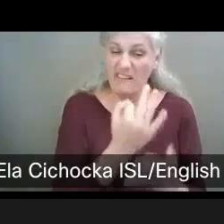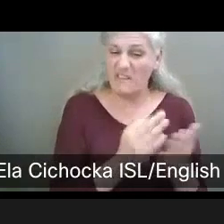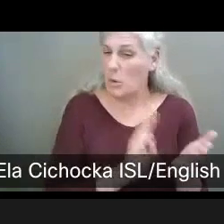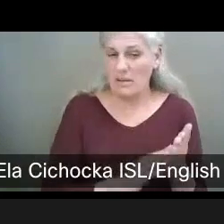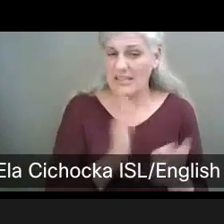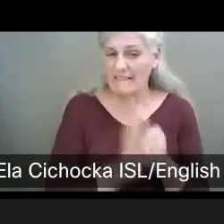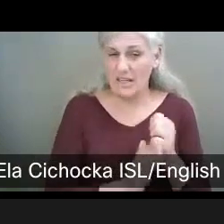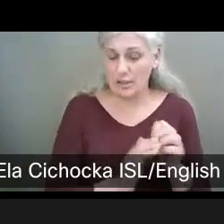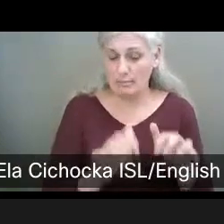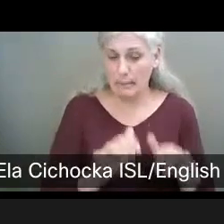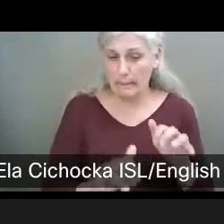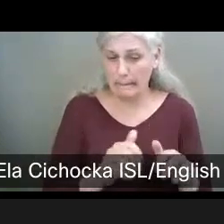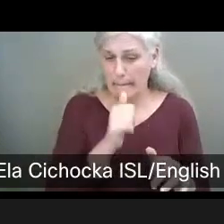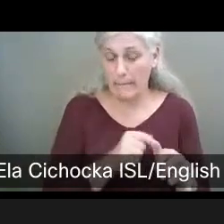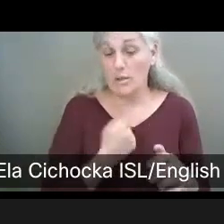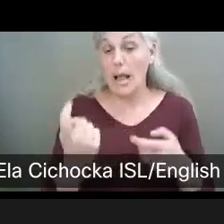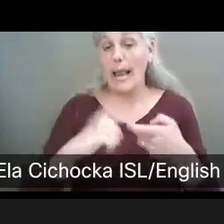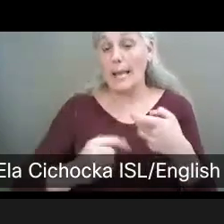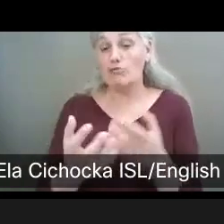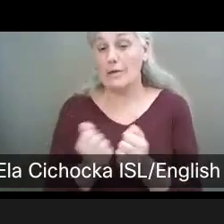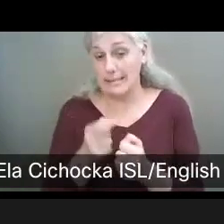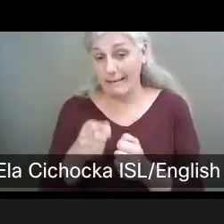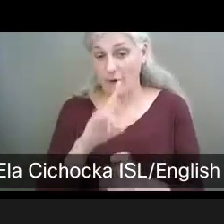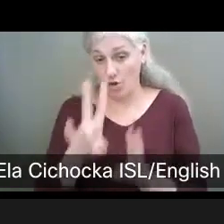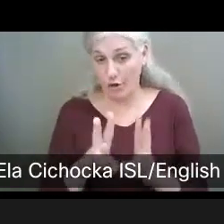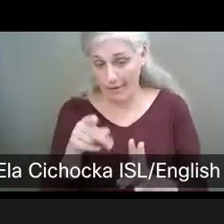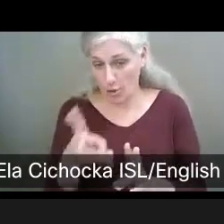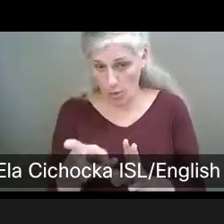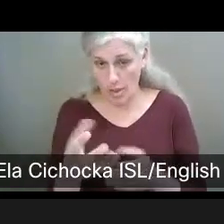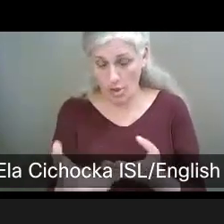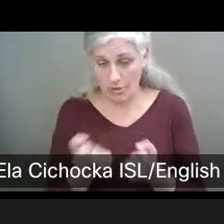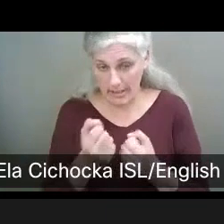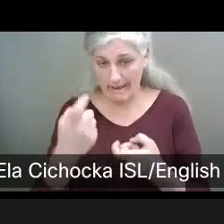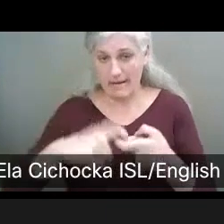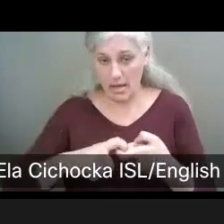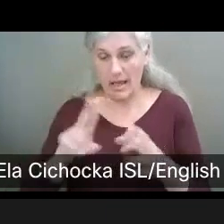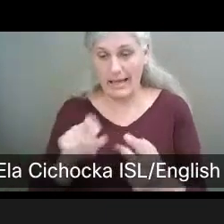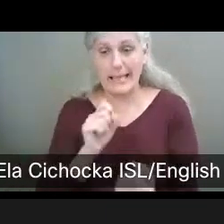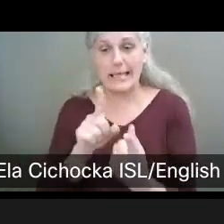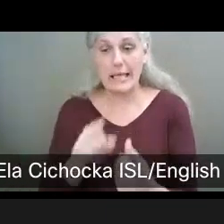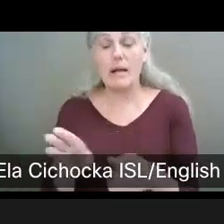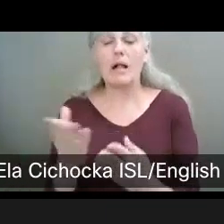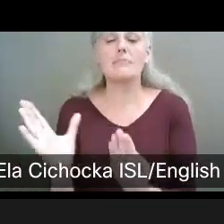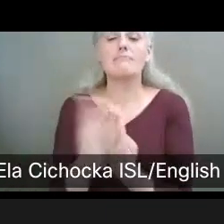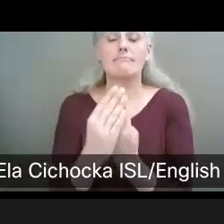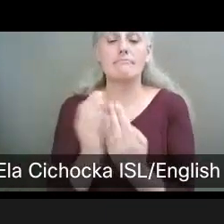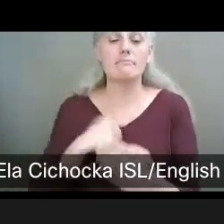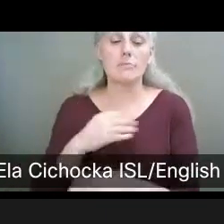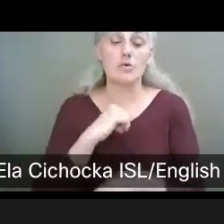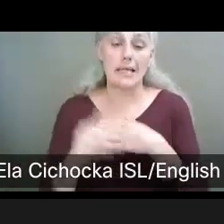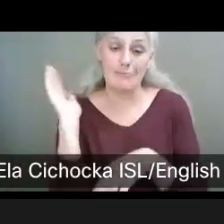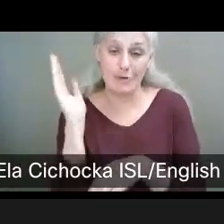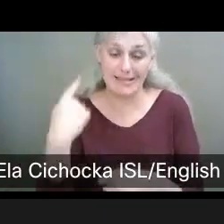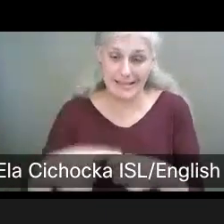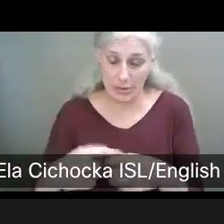complete. So you'll get the link to that survey out in the email following today's presentation. And really, you know, we do